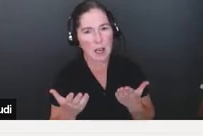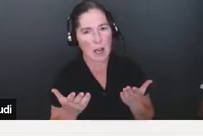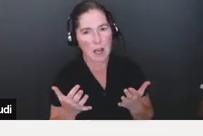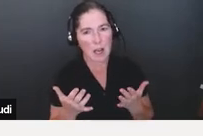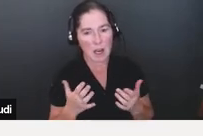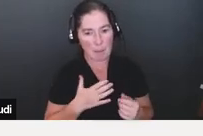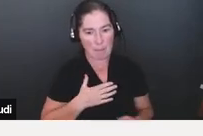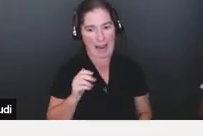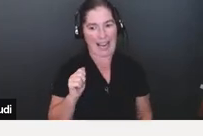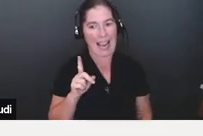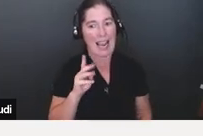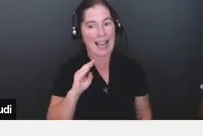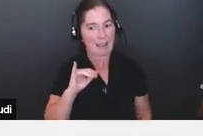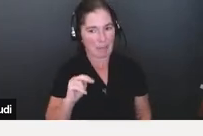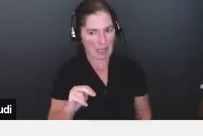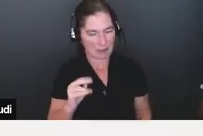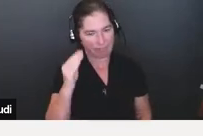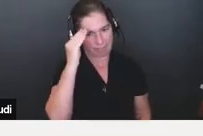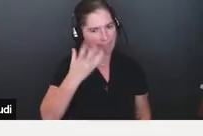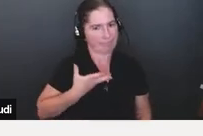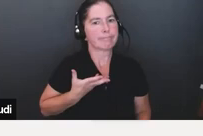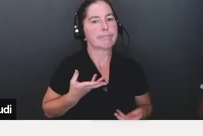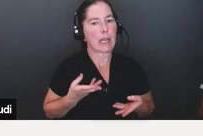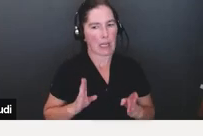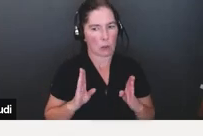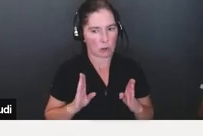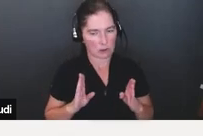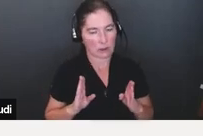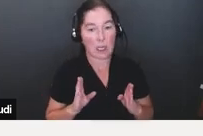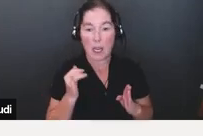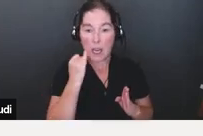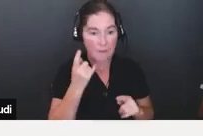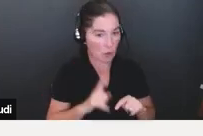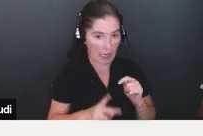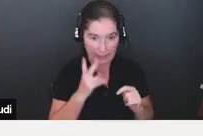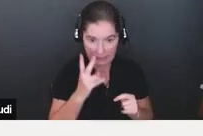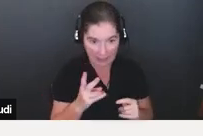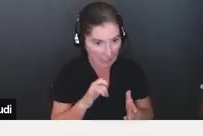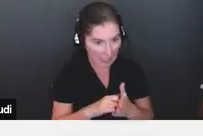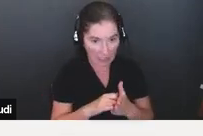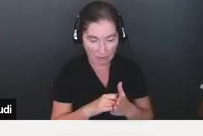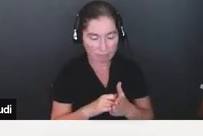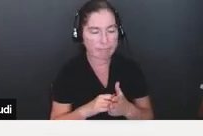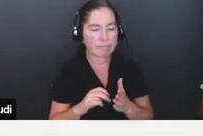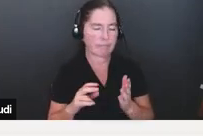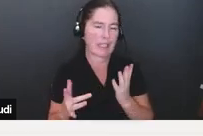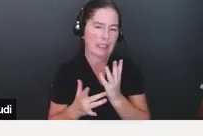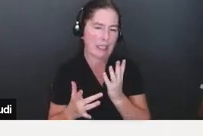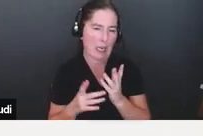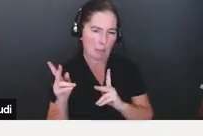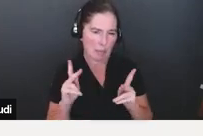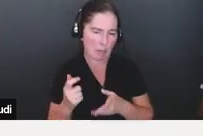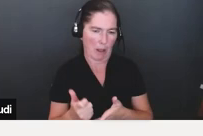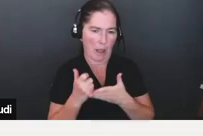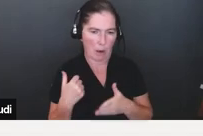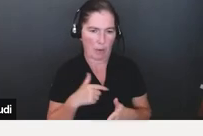to give me permission to do. So if you aren't able to see that feature, that is often something our tech people will have to help